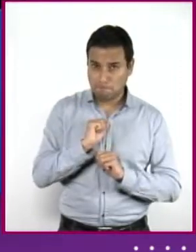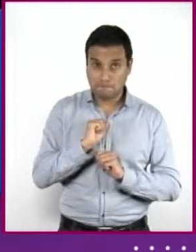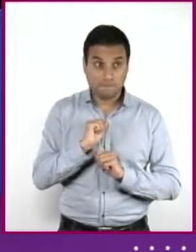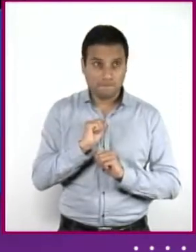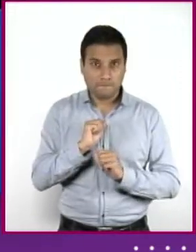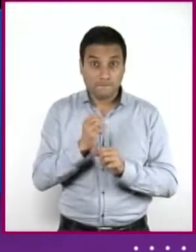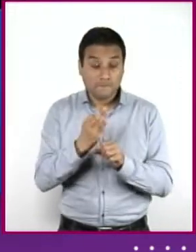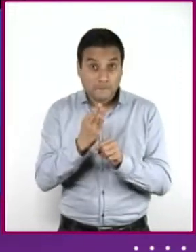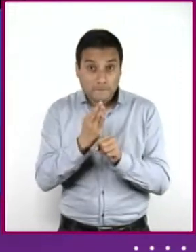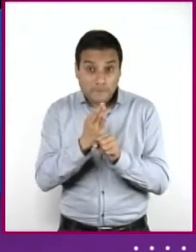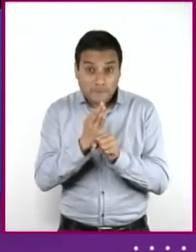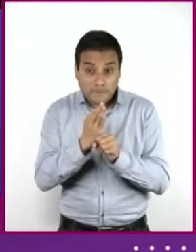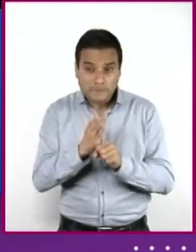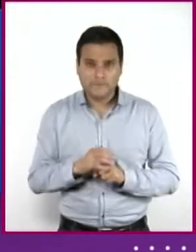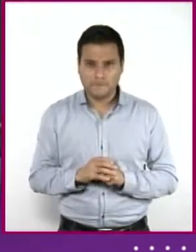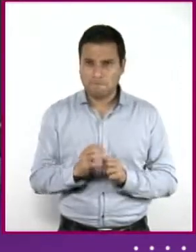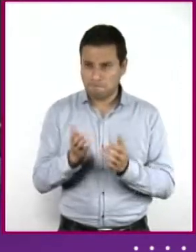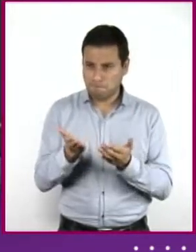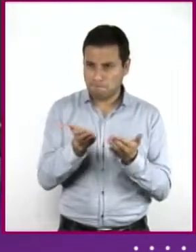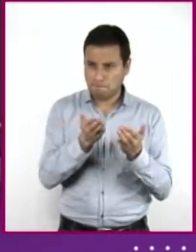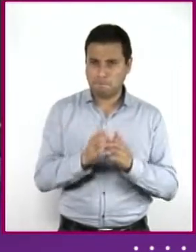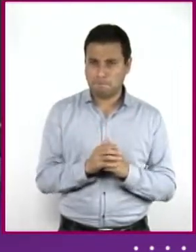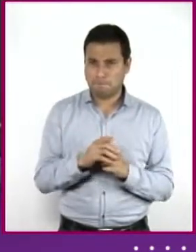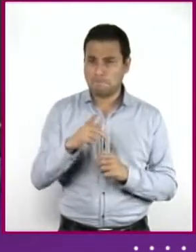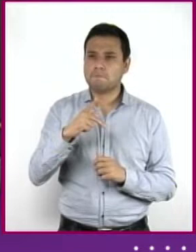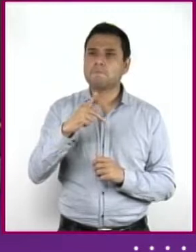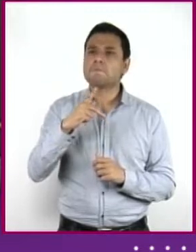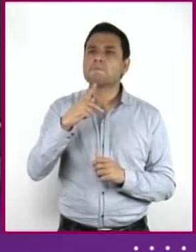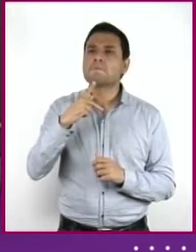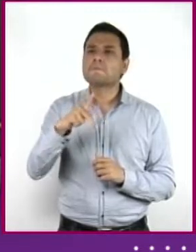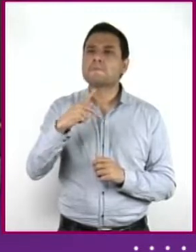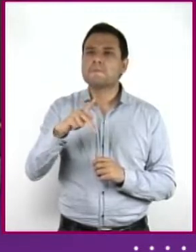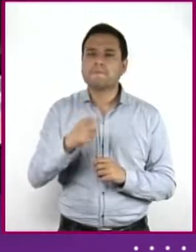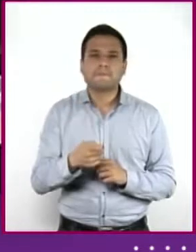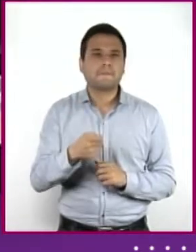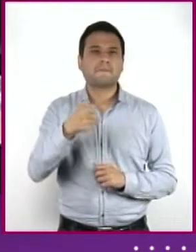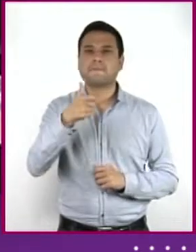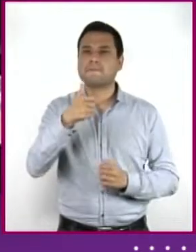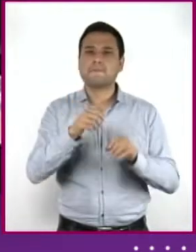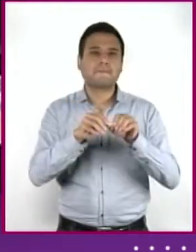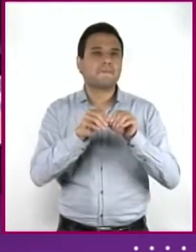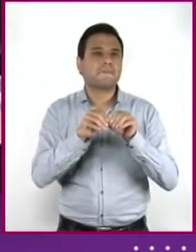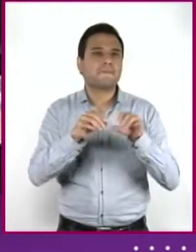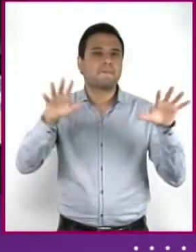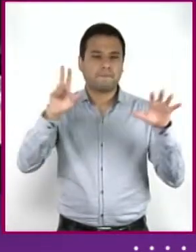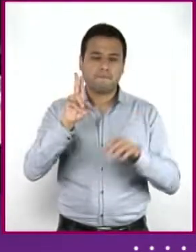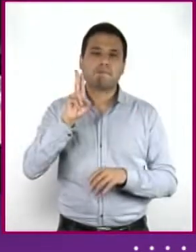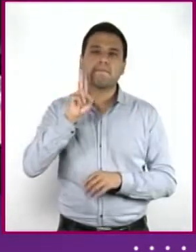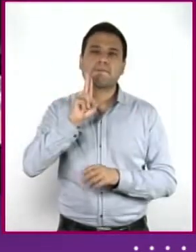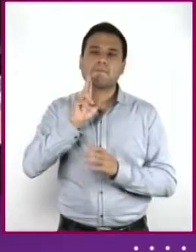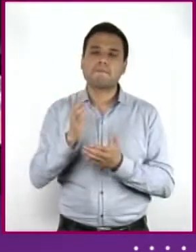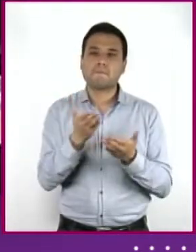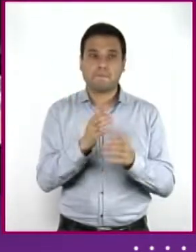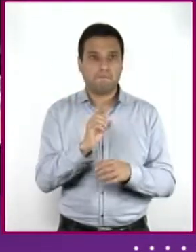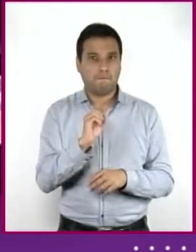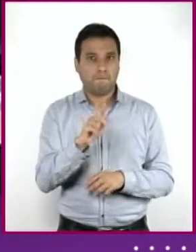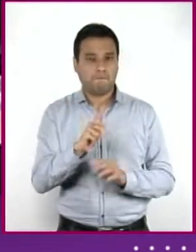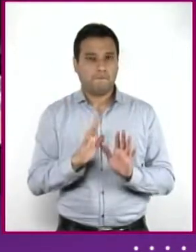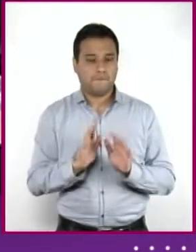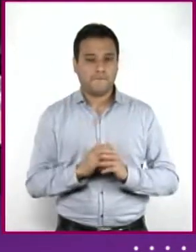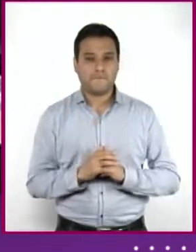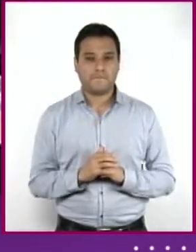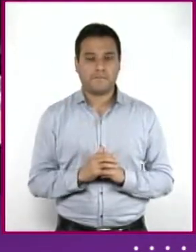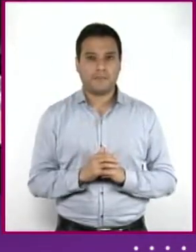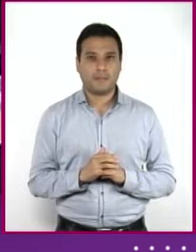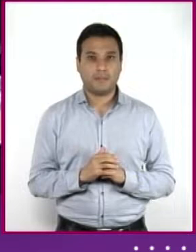Now? Yes! This will be your first radio transmission! Okay! Do you